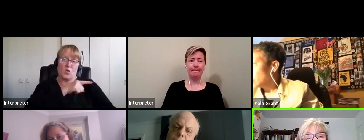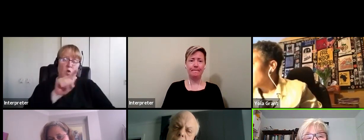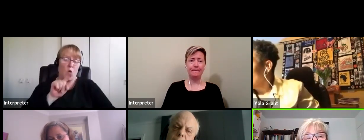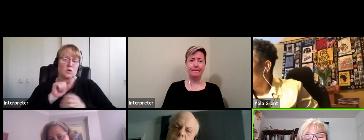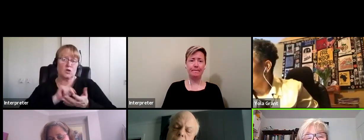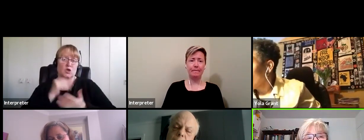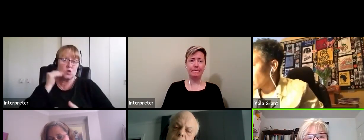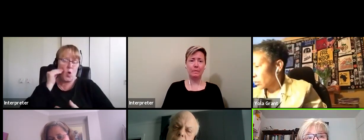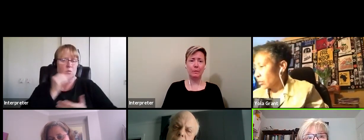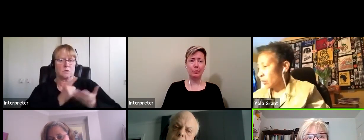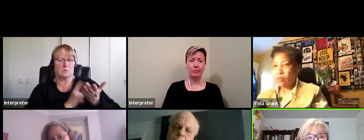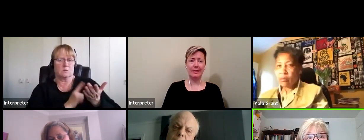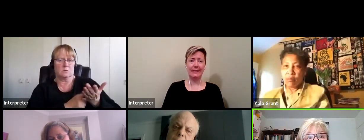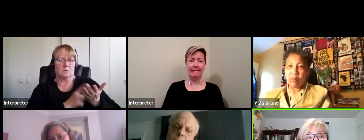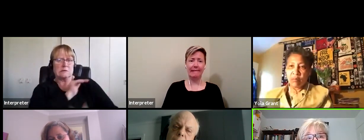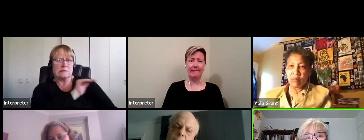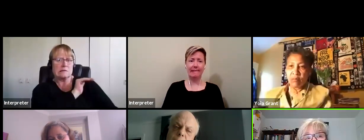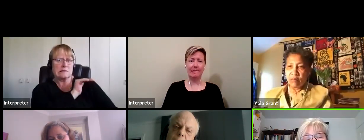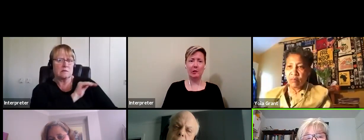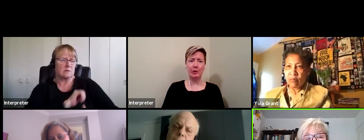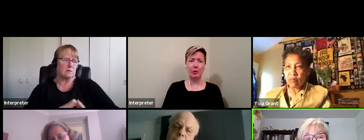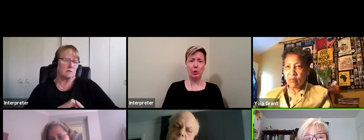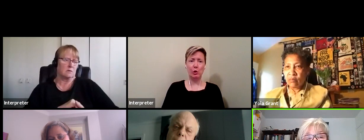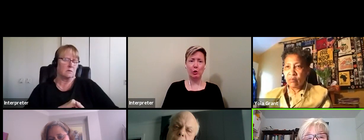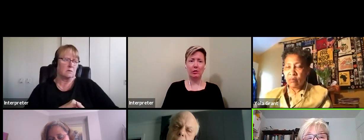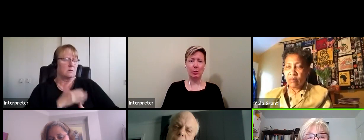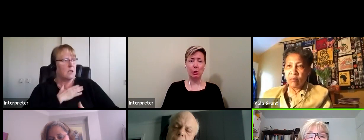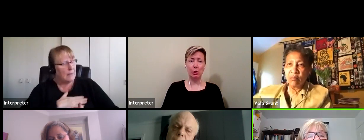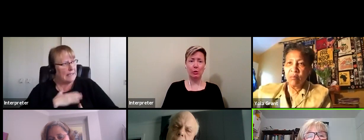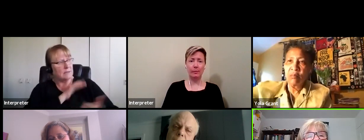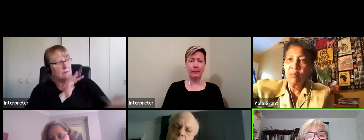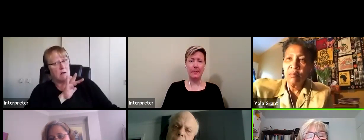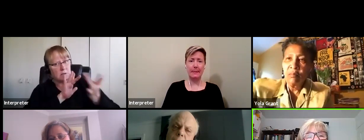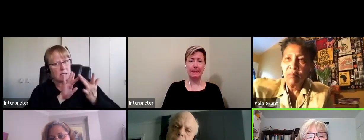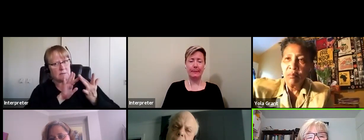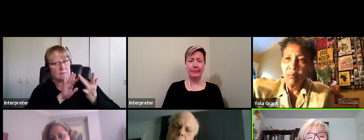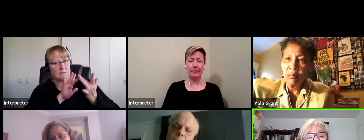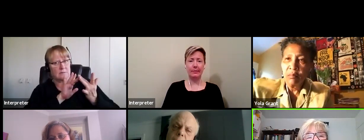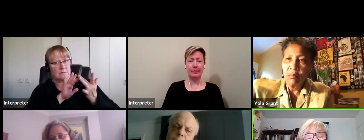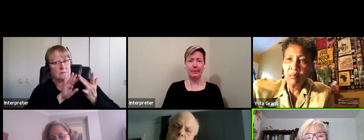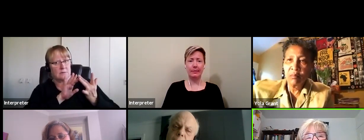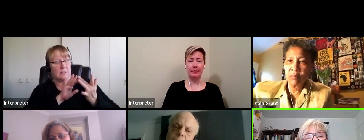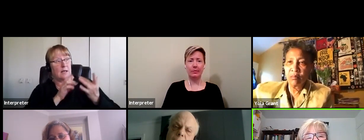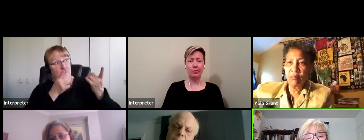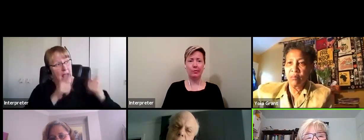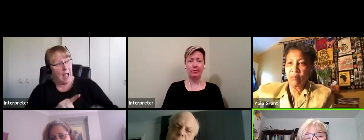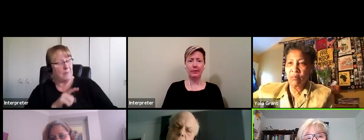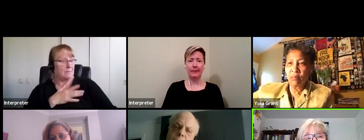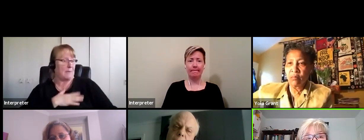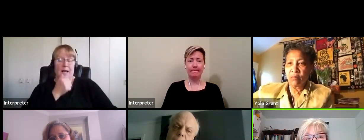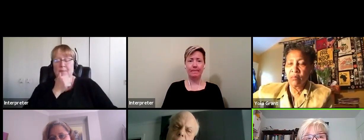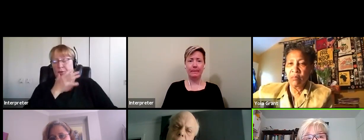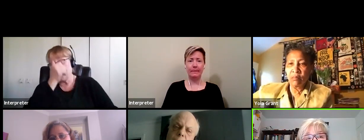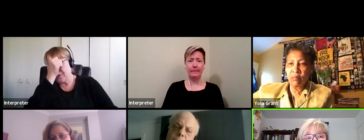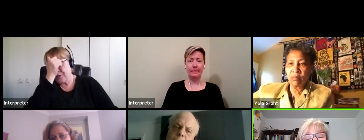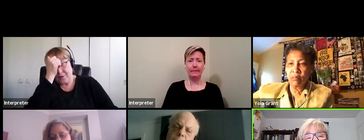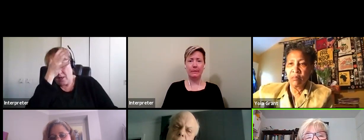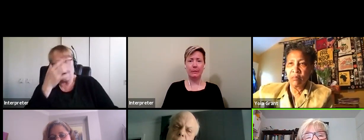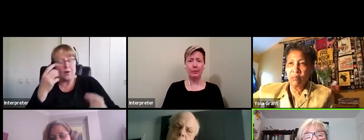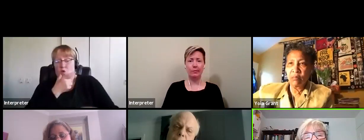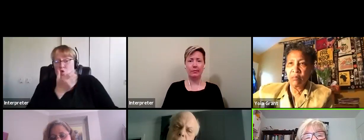is what we need to be contacted when the loved one is going, if they come down with some kind of an